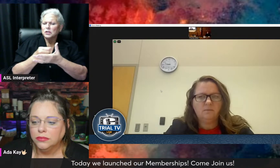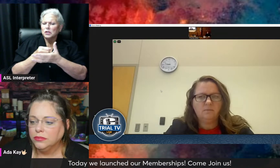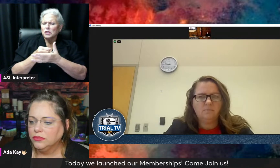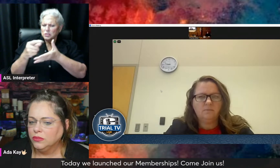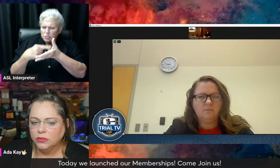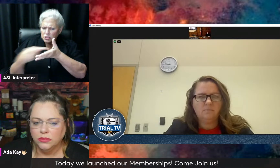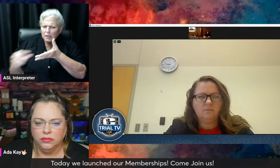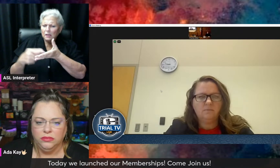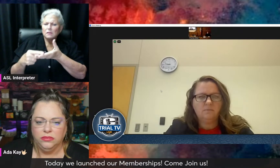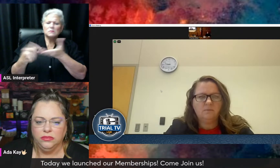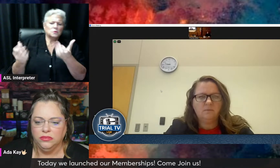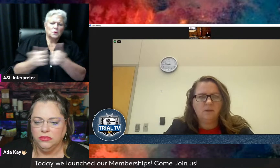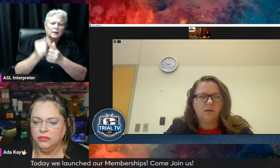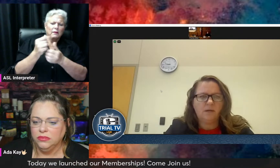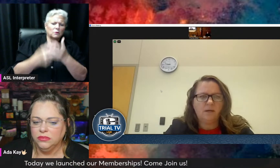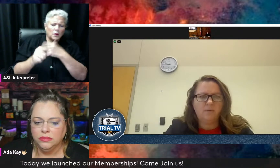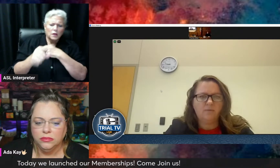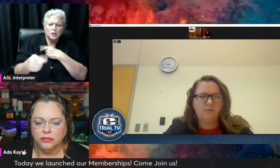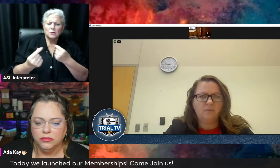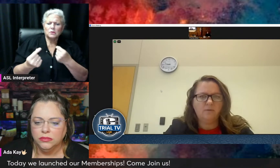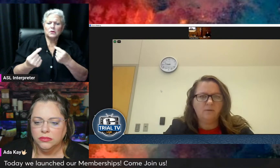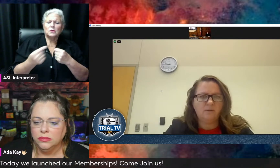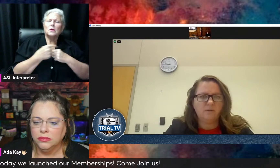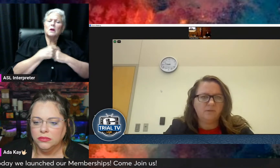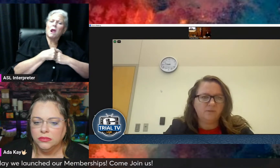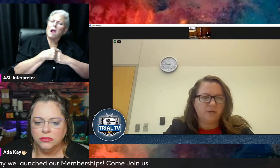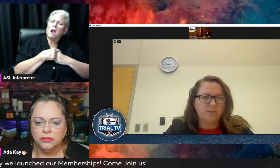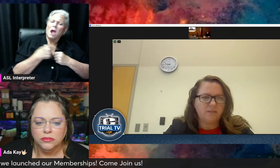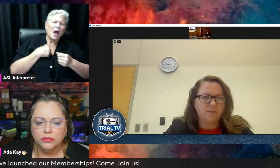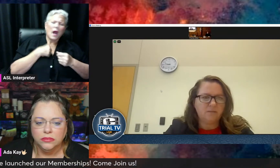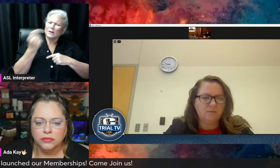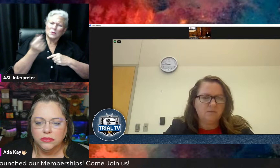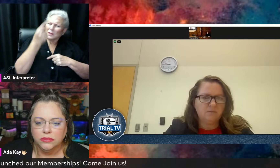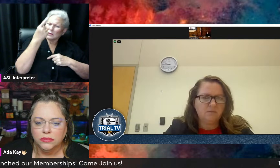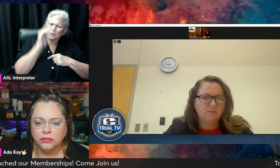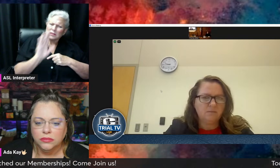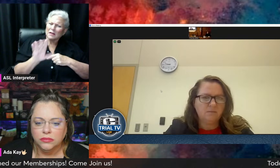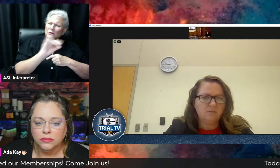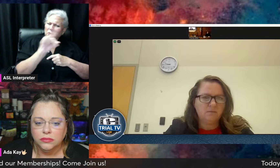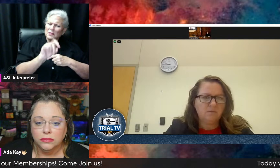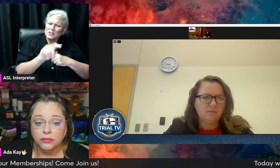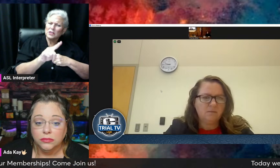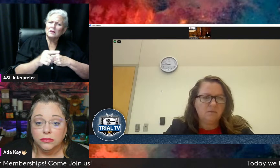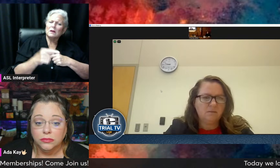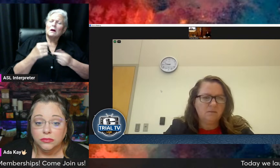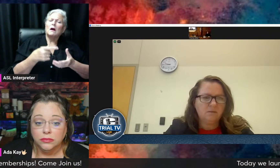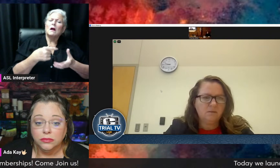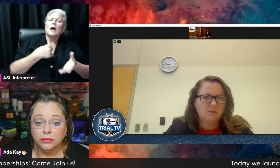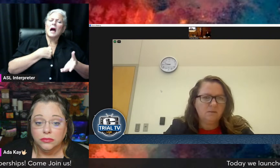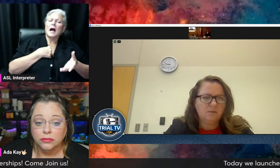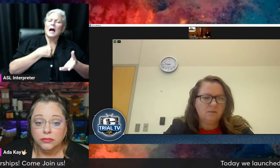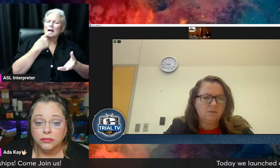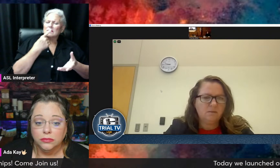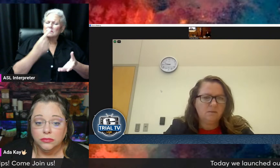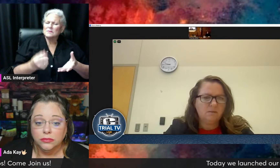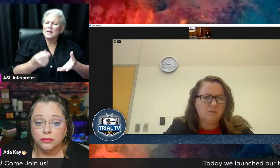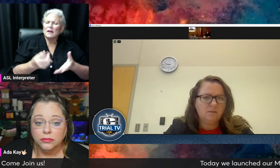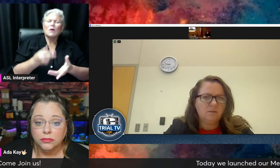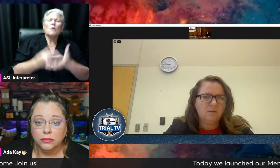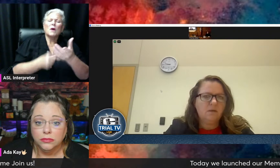what you do? I don't understand what you're asking. Well, I'm just saying, what exactly is confirmation